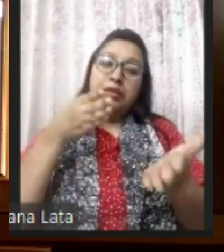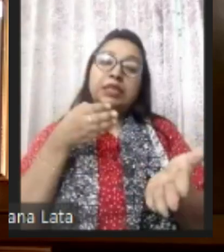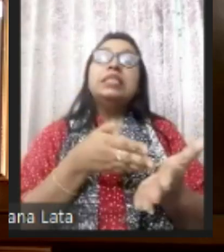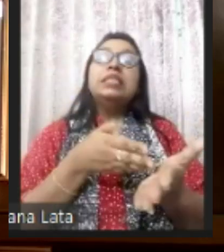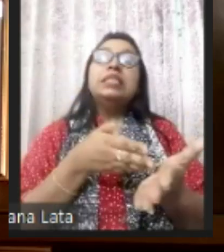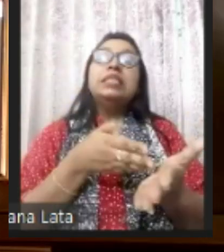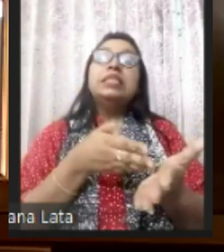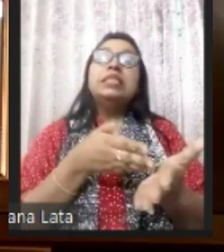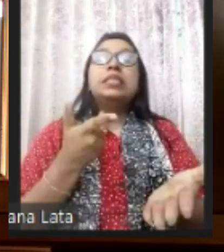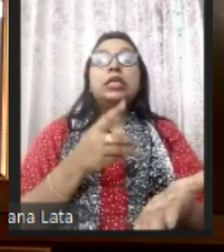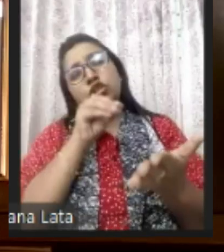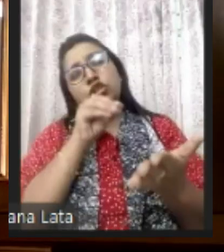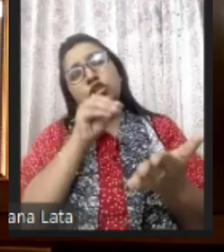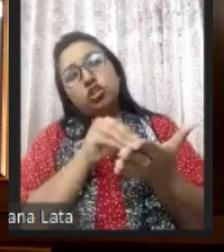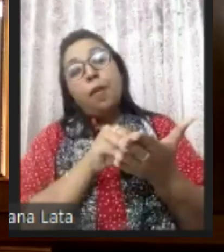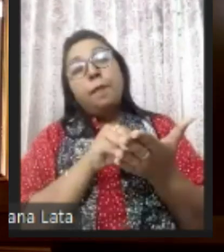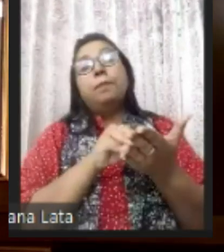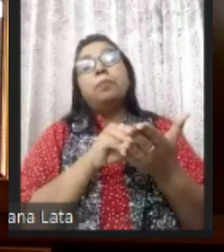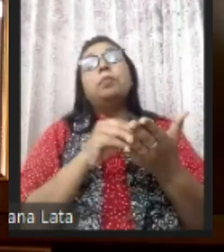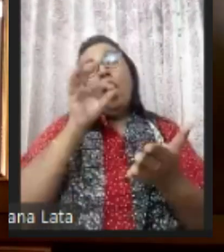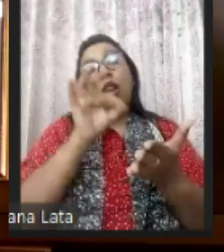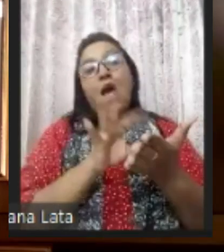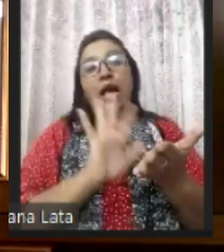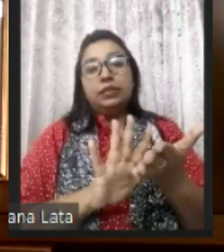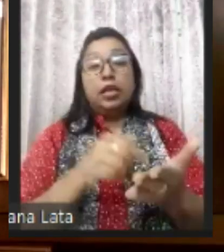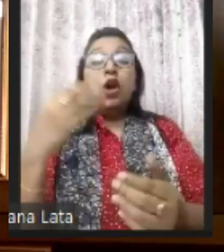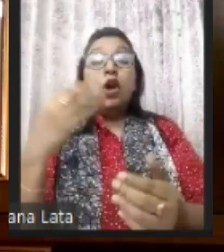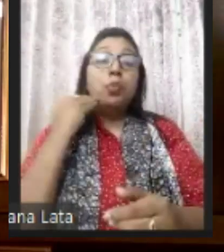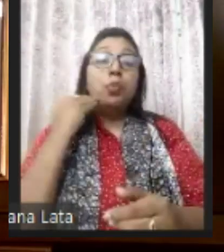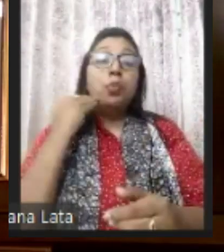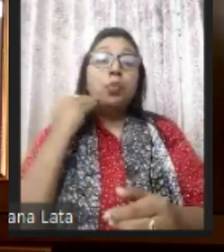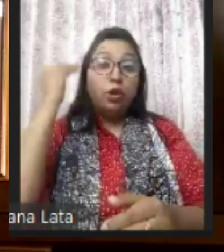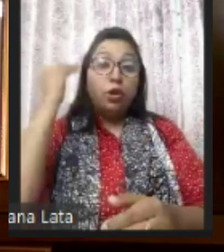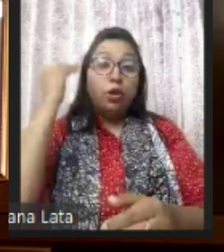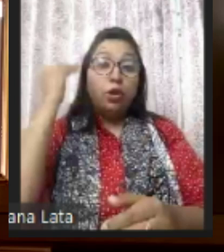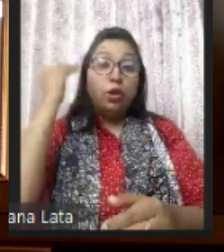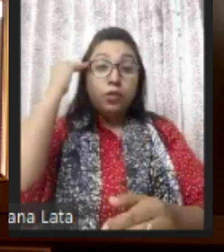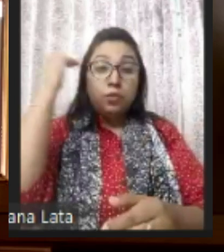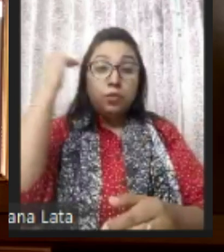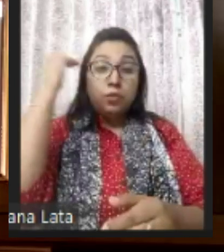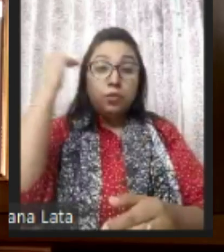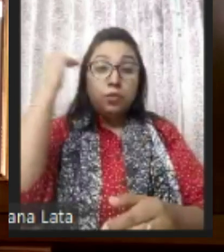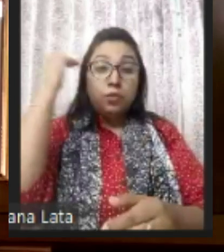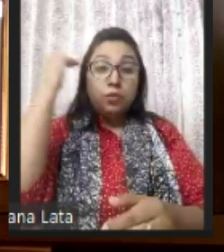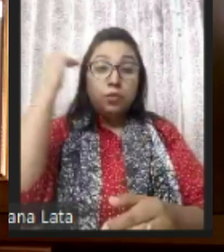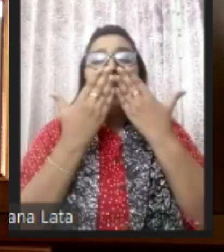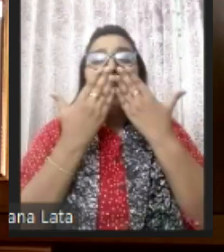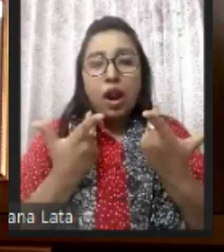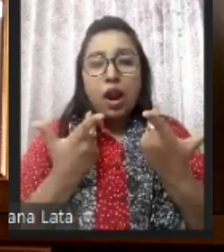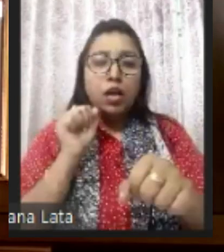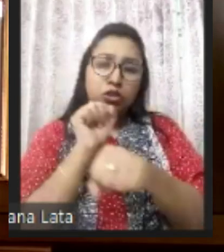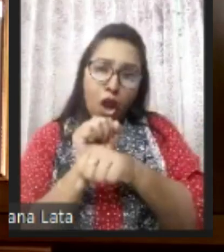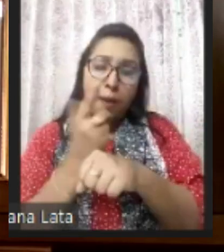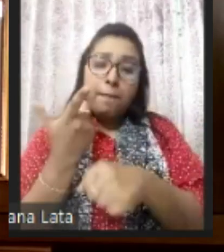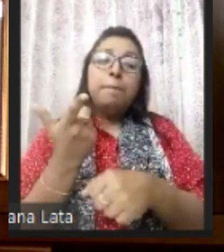inclusive digital service and accessibility of persons with disabilities in digital service are ensured. That already have been